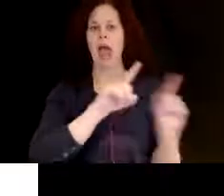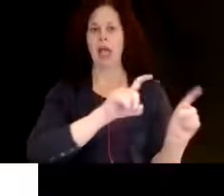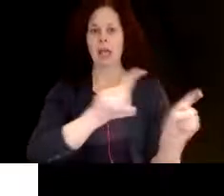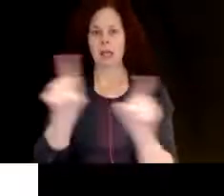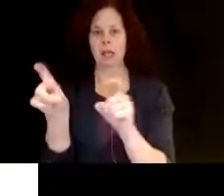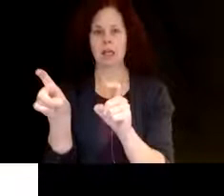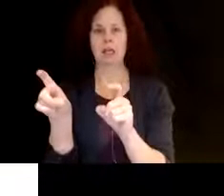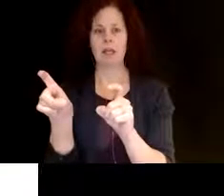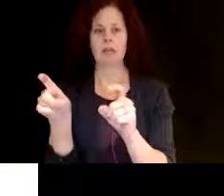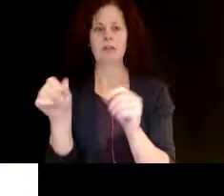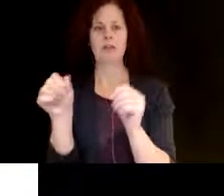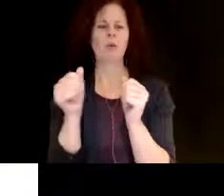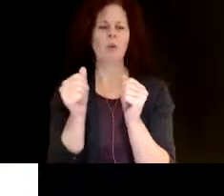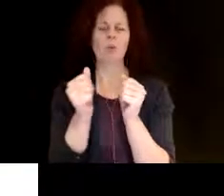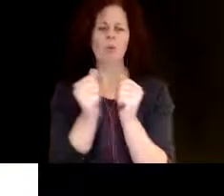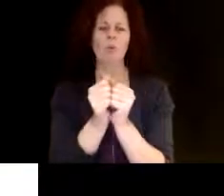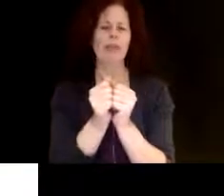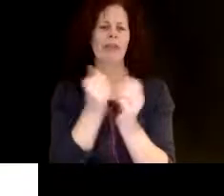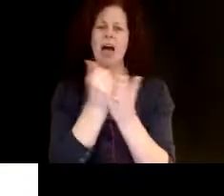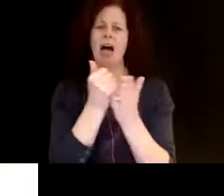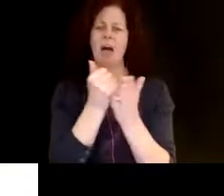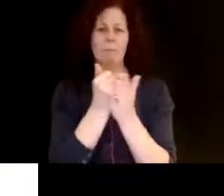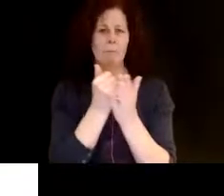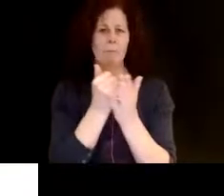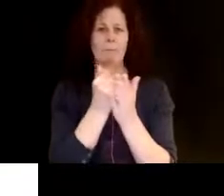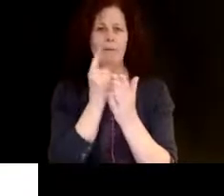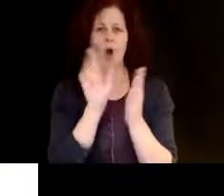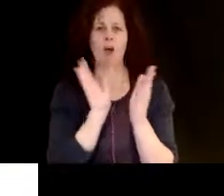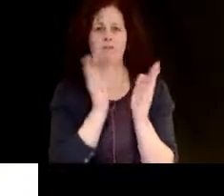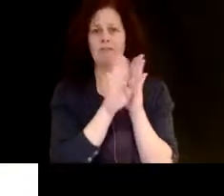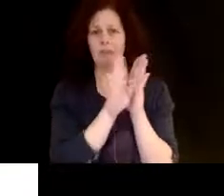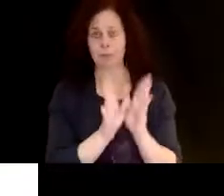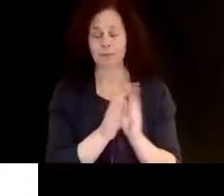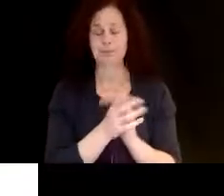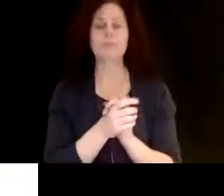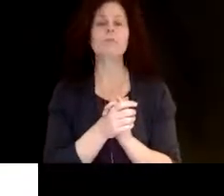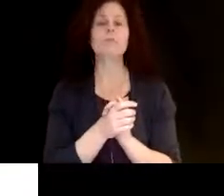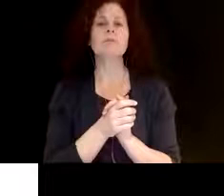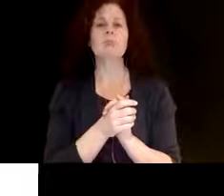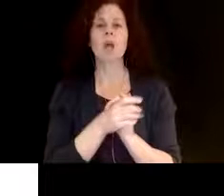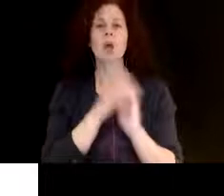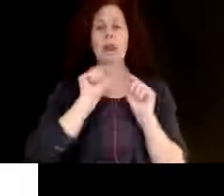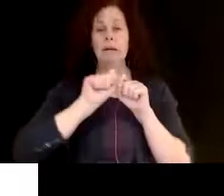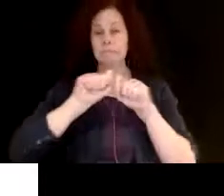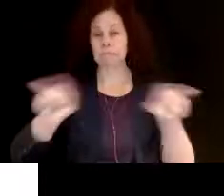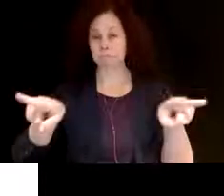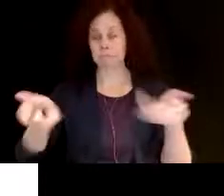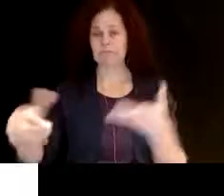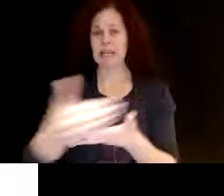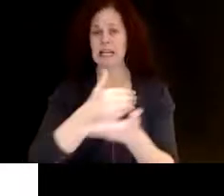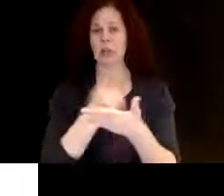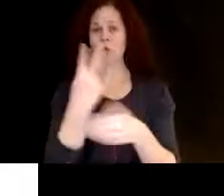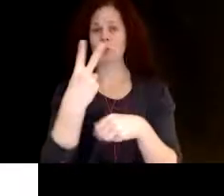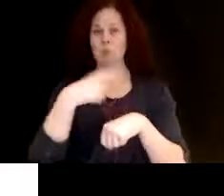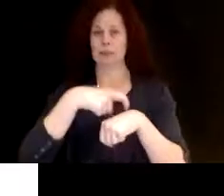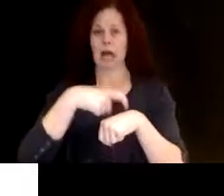from municipalities across the region. We did 2 rounds of data collection. Each was separated